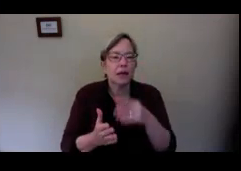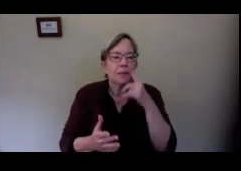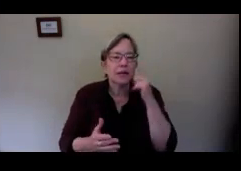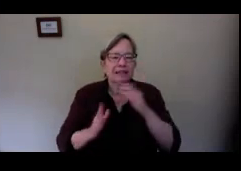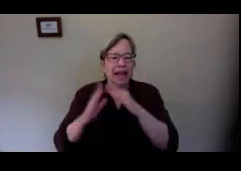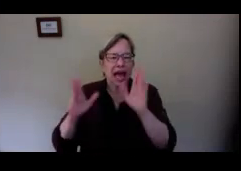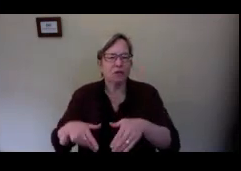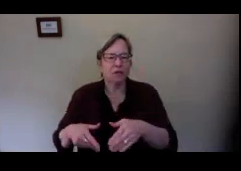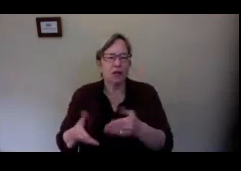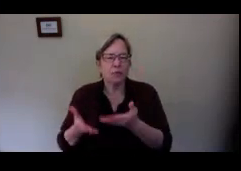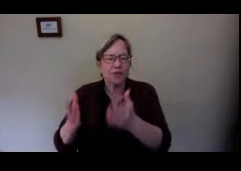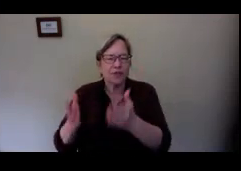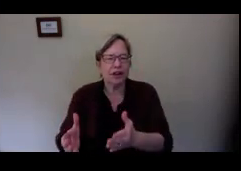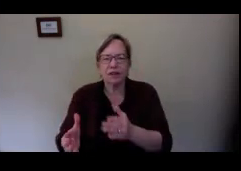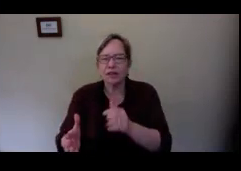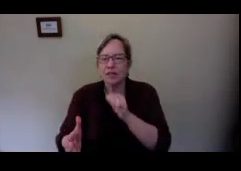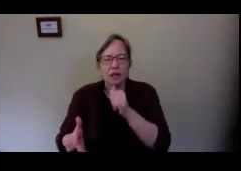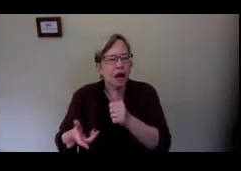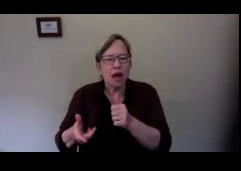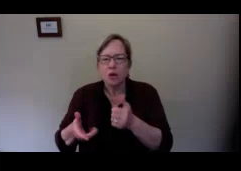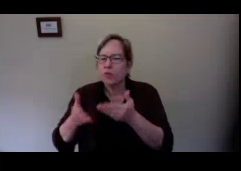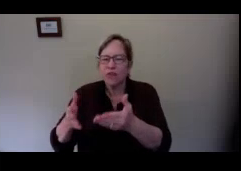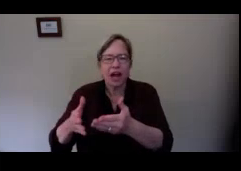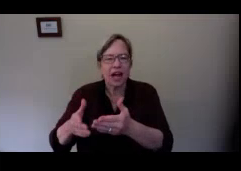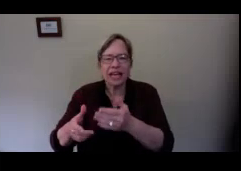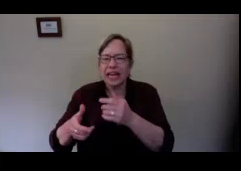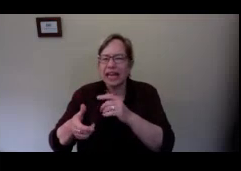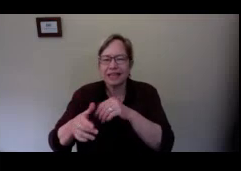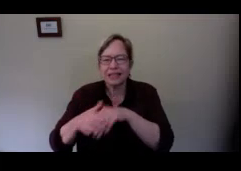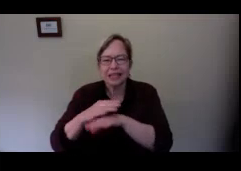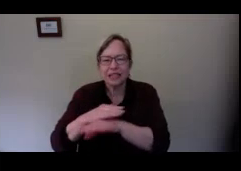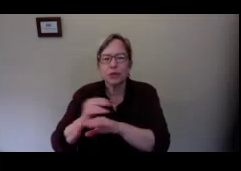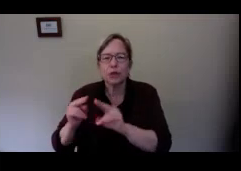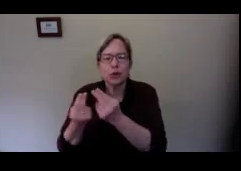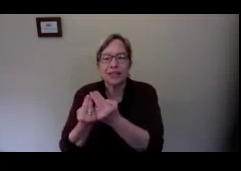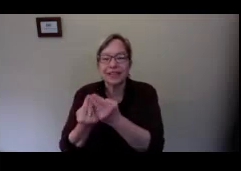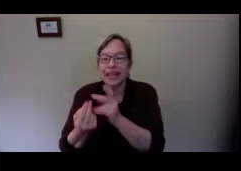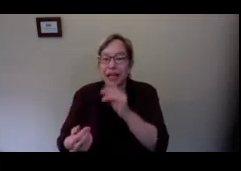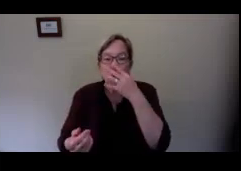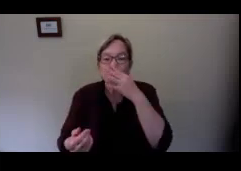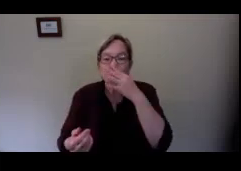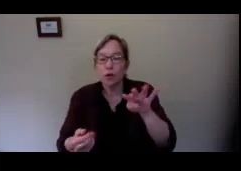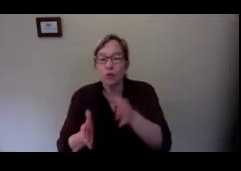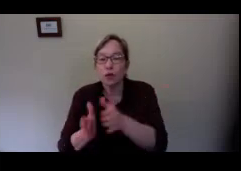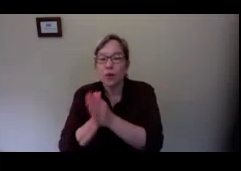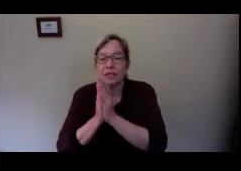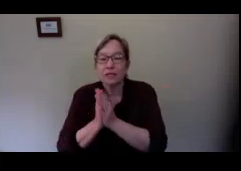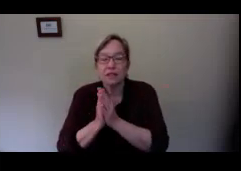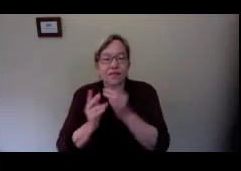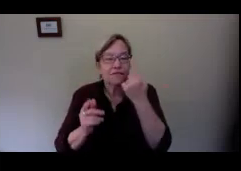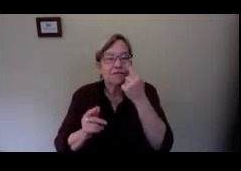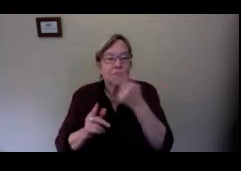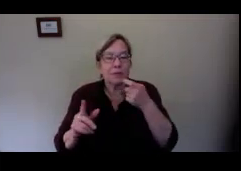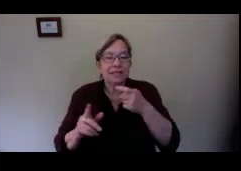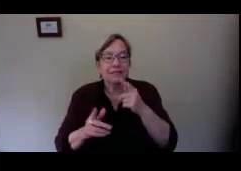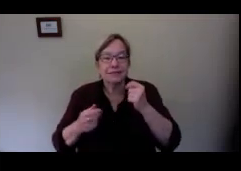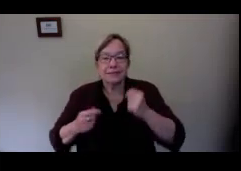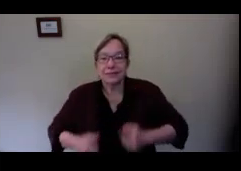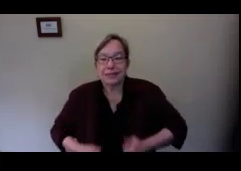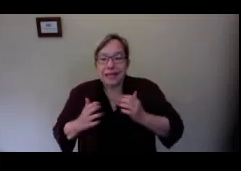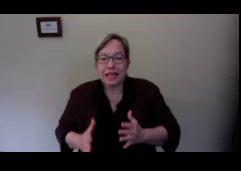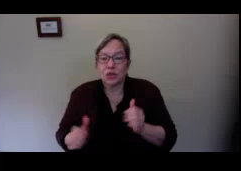provider failed to provide accessible units and ignored requests for the reasonable accommodations for tenants with disabilities. They